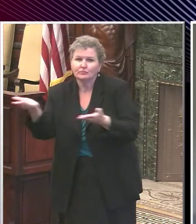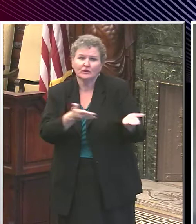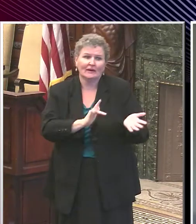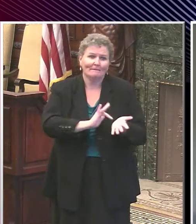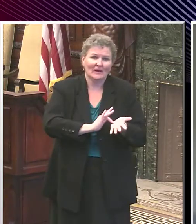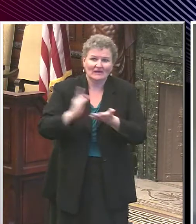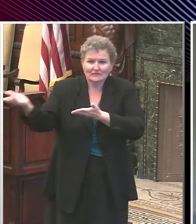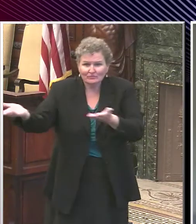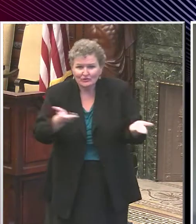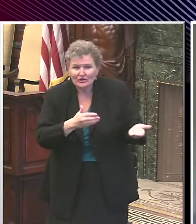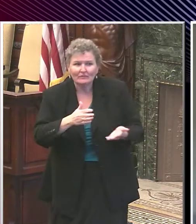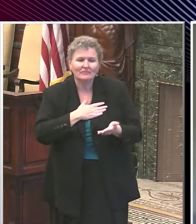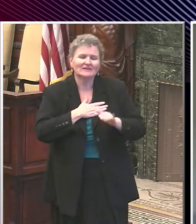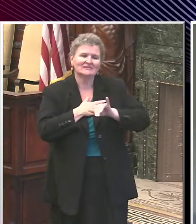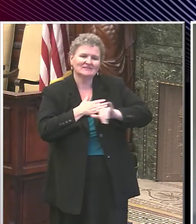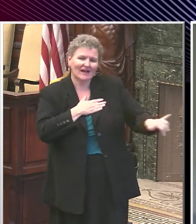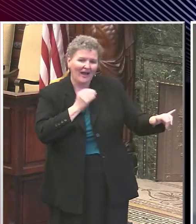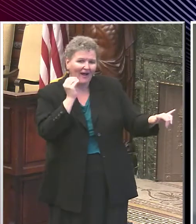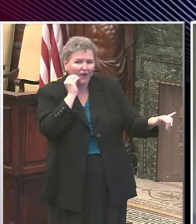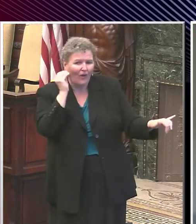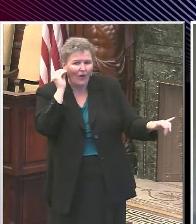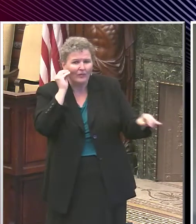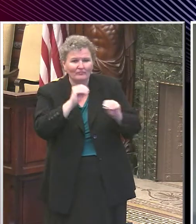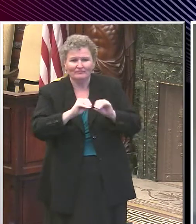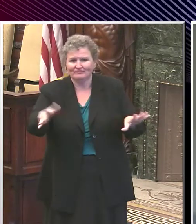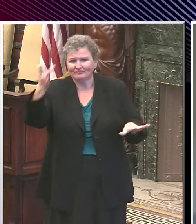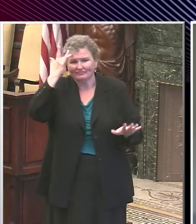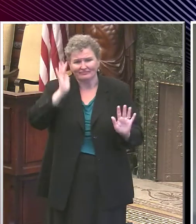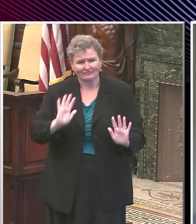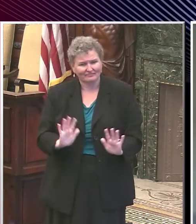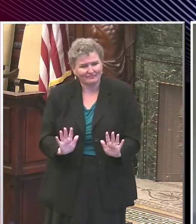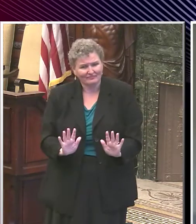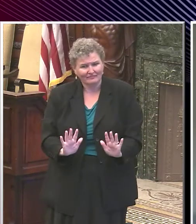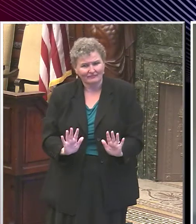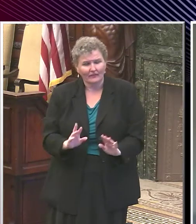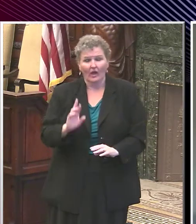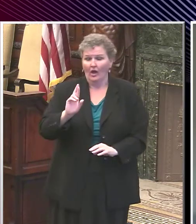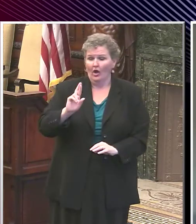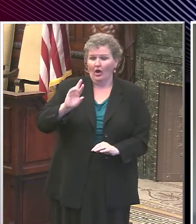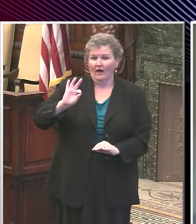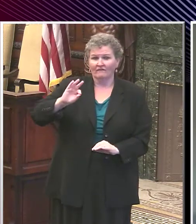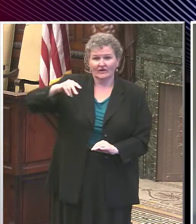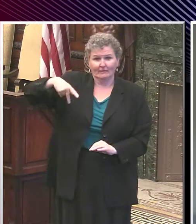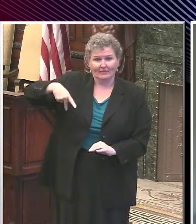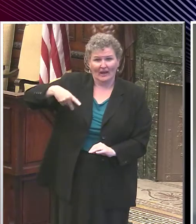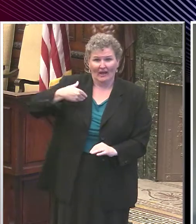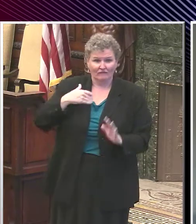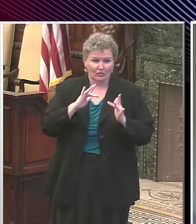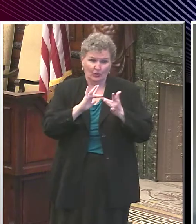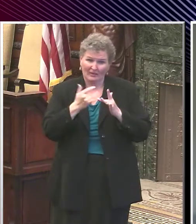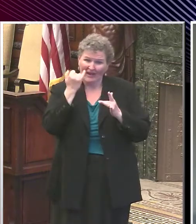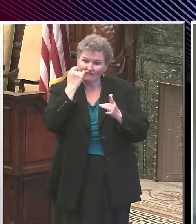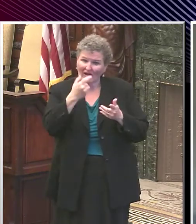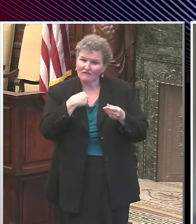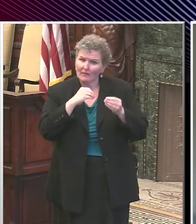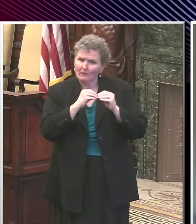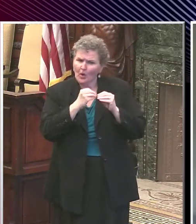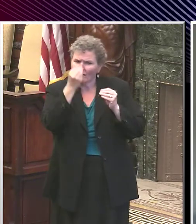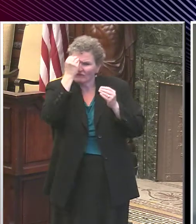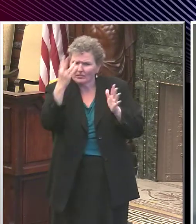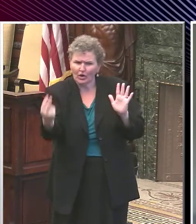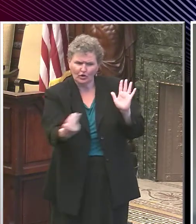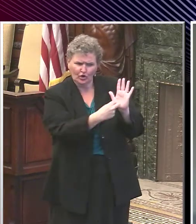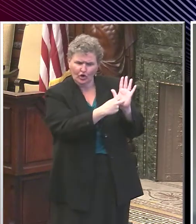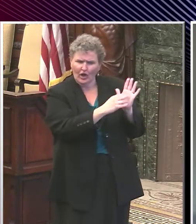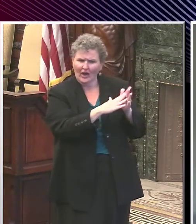they don't pass the infection on to others. There is a request for proposals on our website for any organization that wants to be able to provide that kind of support. They can apply for funding to do